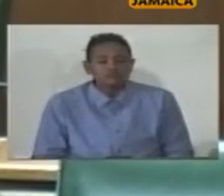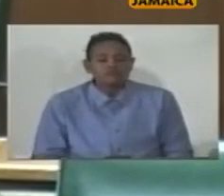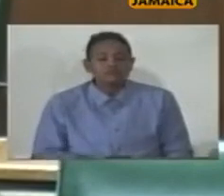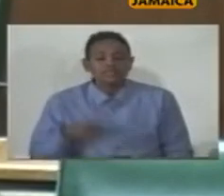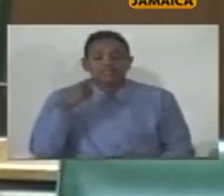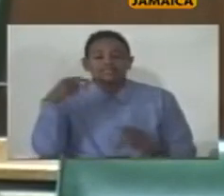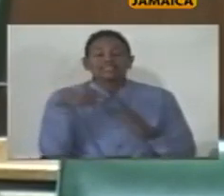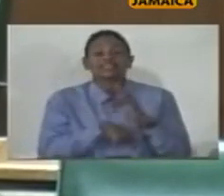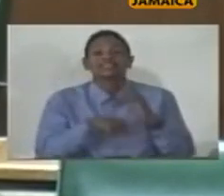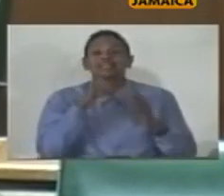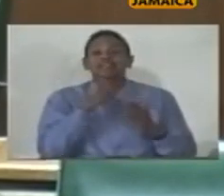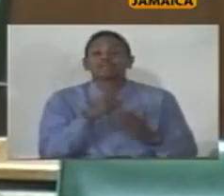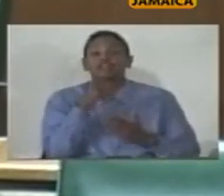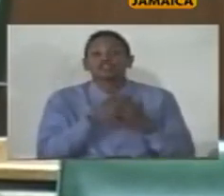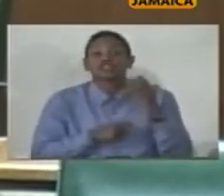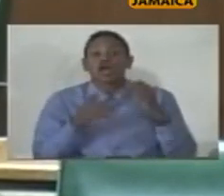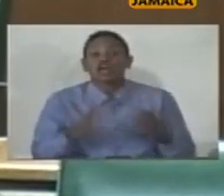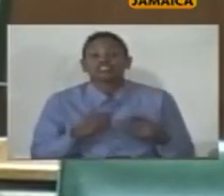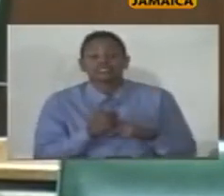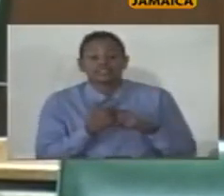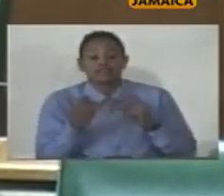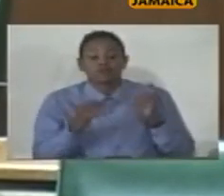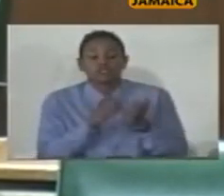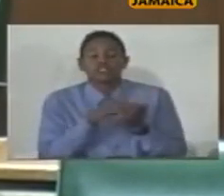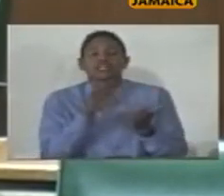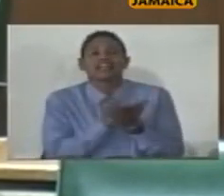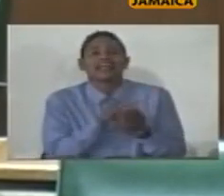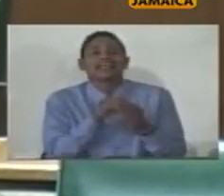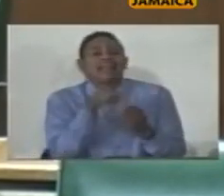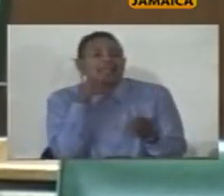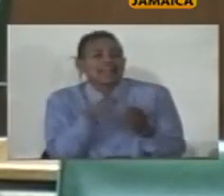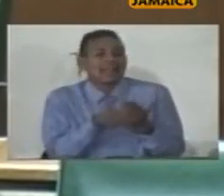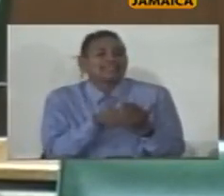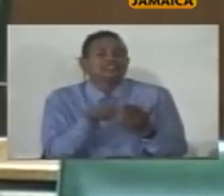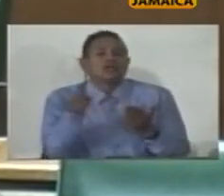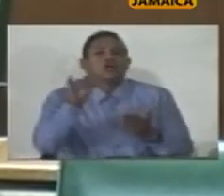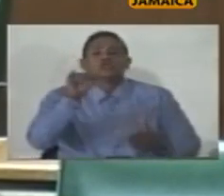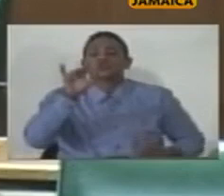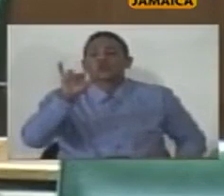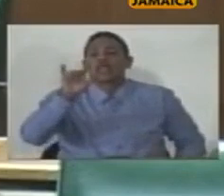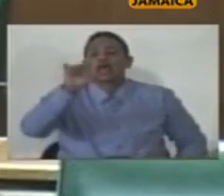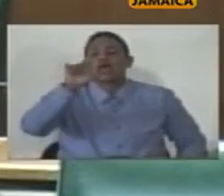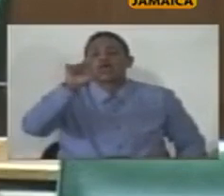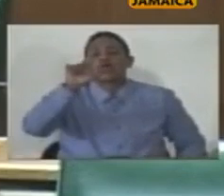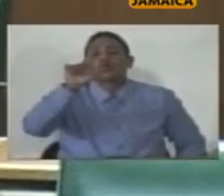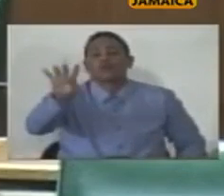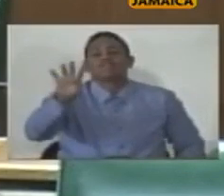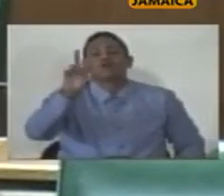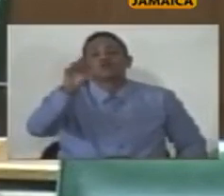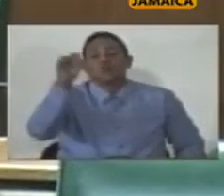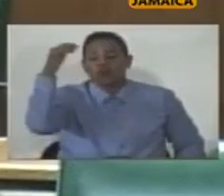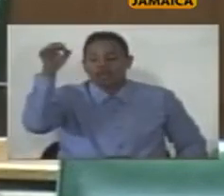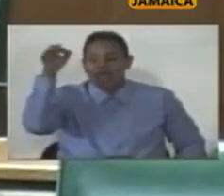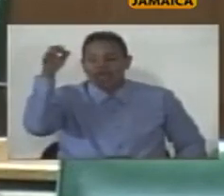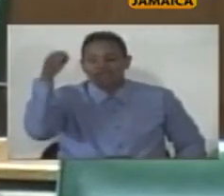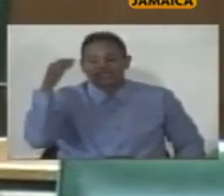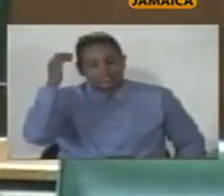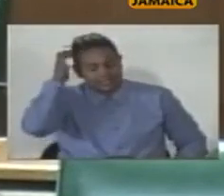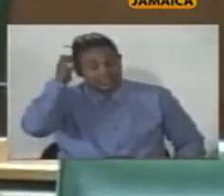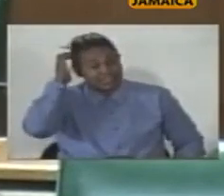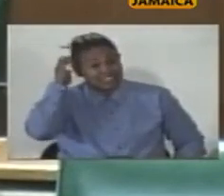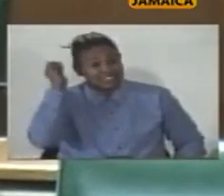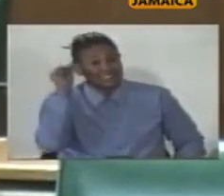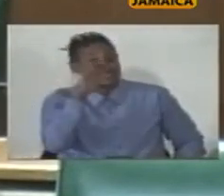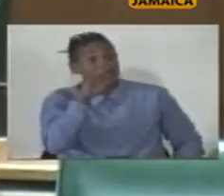which were laid out in a letter of July 24, 2019, was sent